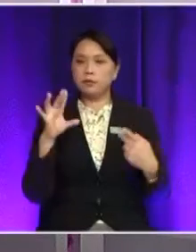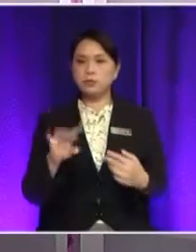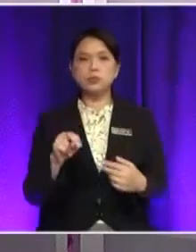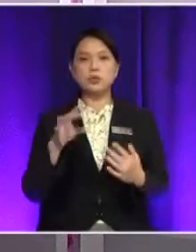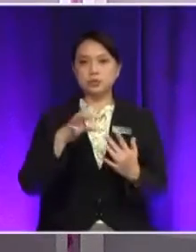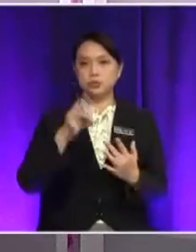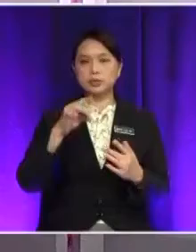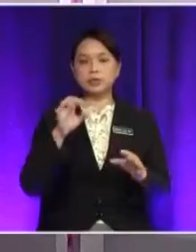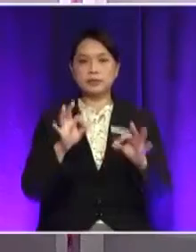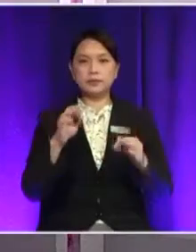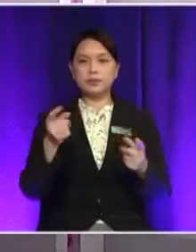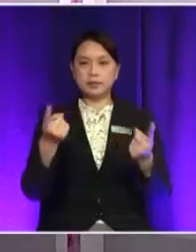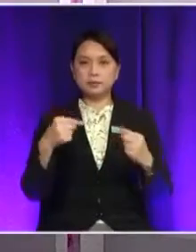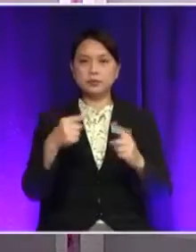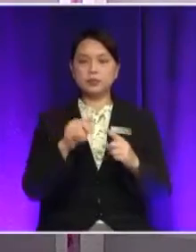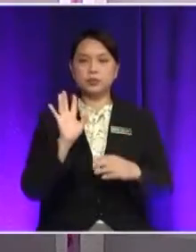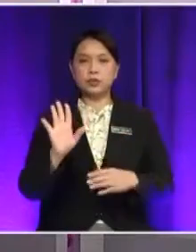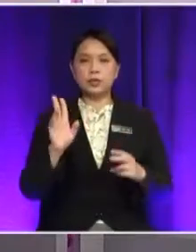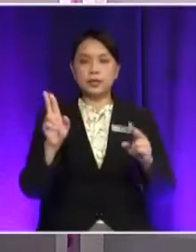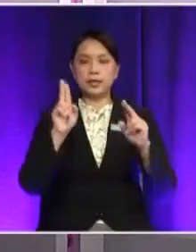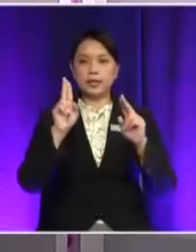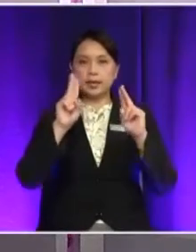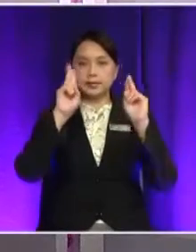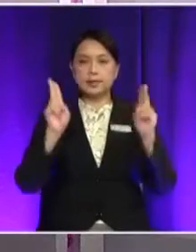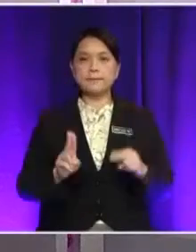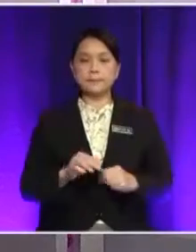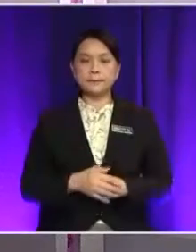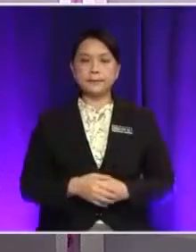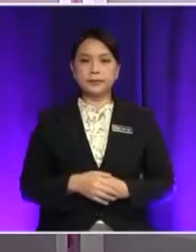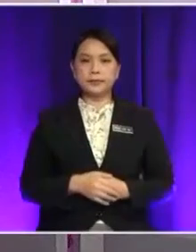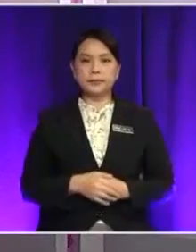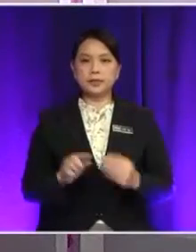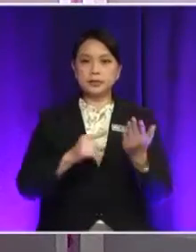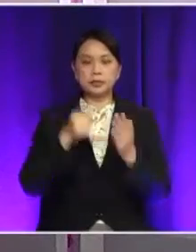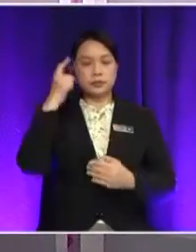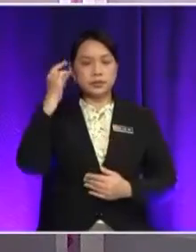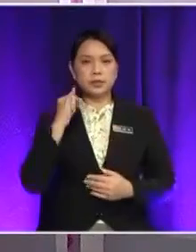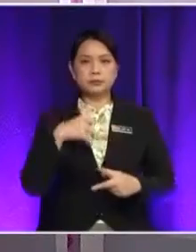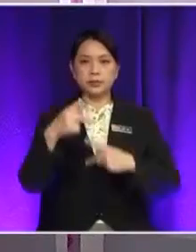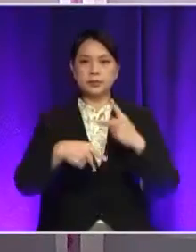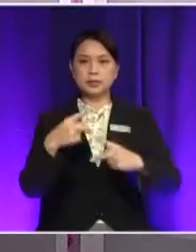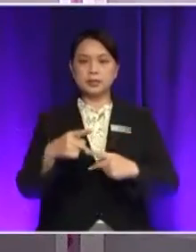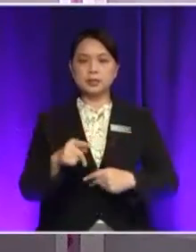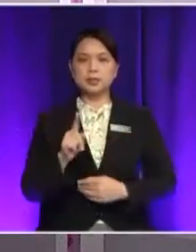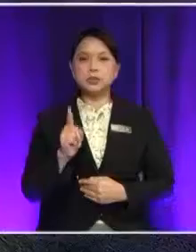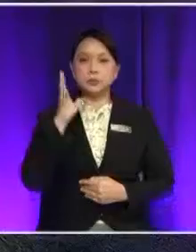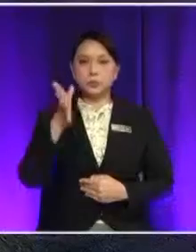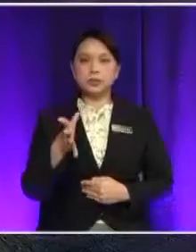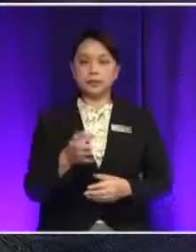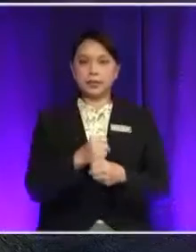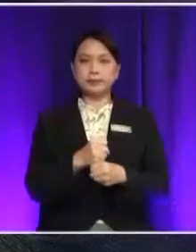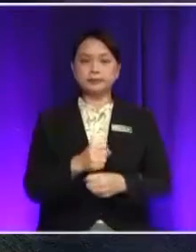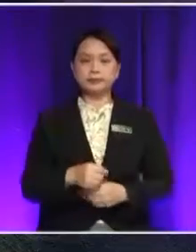exam. But just focus on the thinking process and the steps. You will make wonders. Trust me, inshallah. After all, it is a